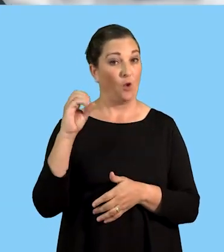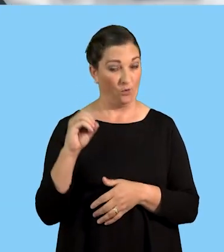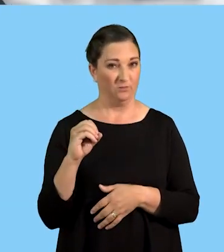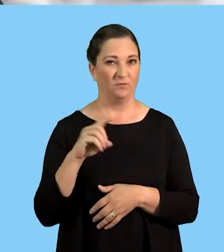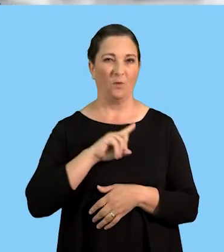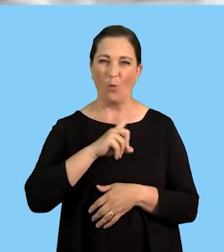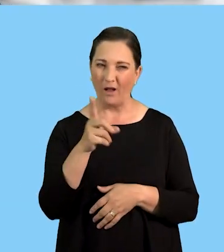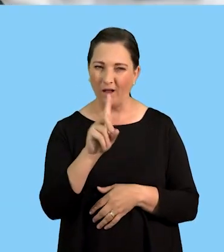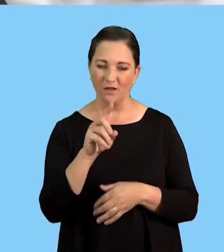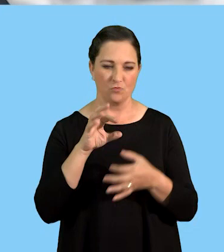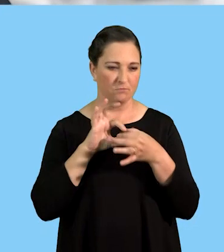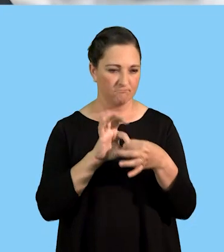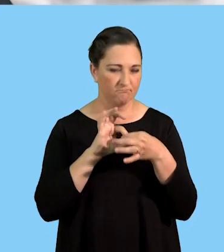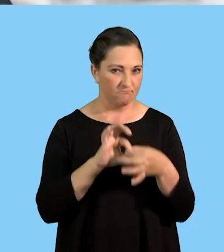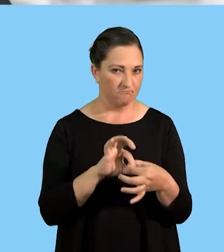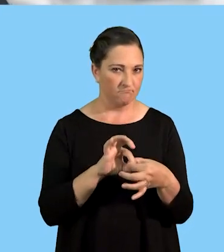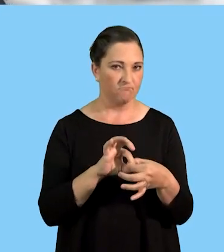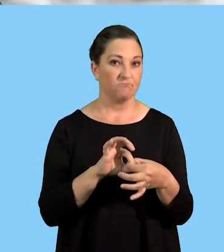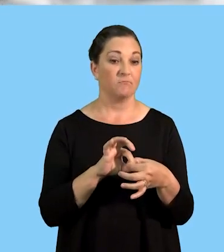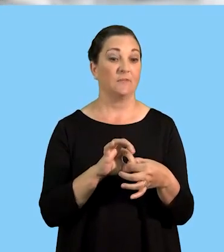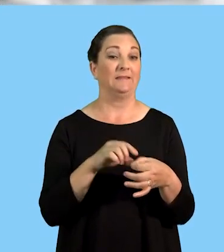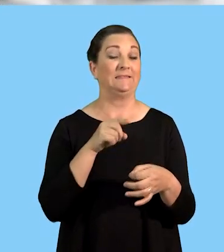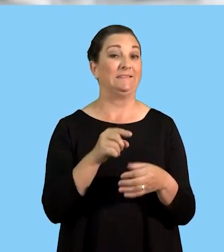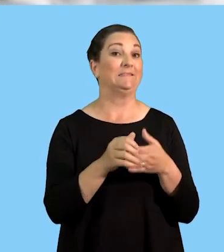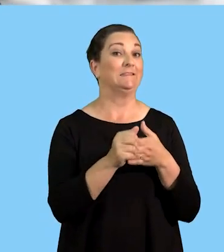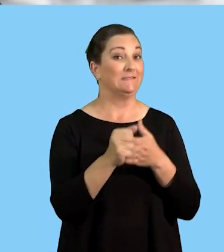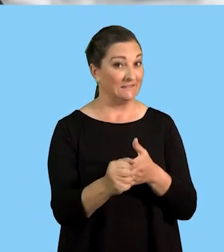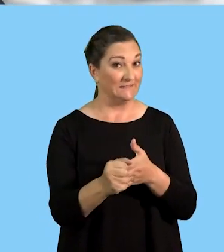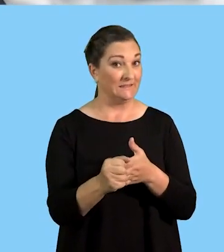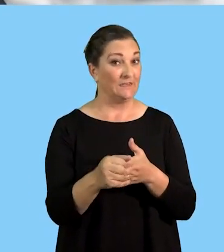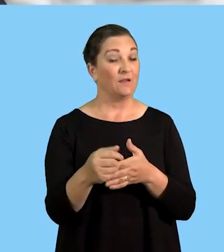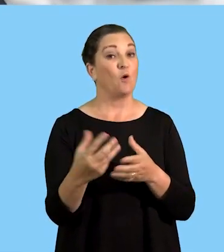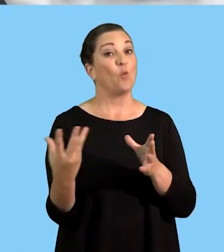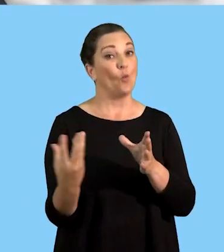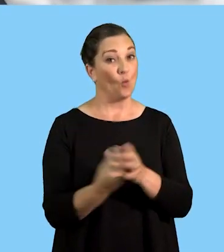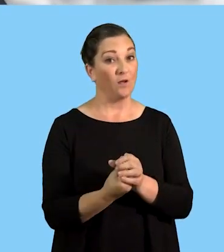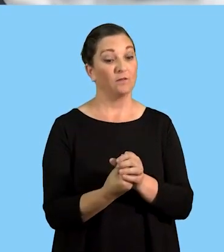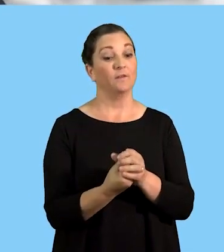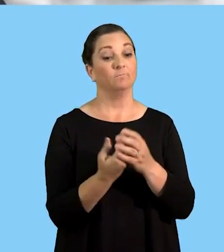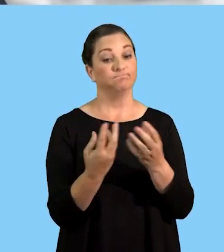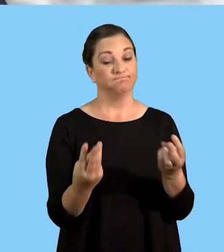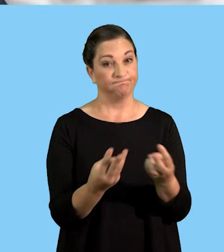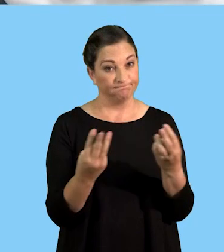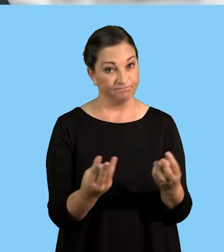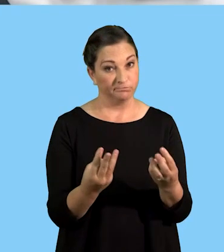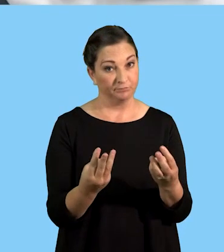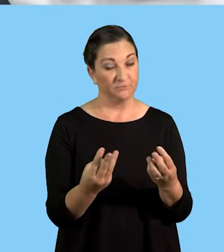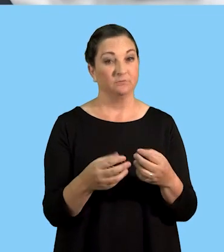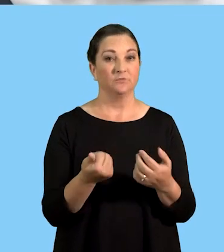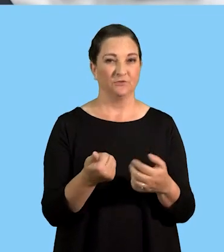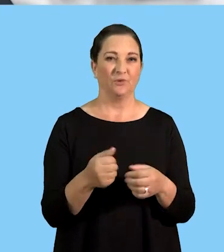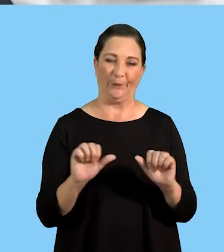the relationship between TATO as a leader and the subordinates would help to achieve great